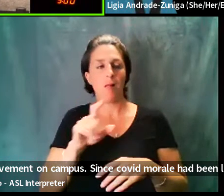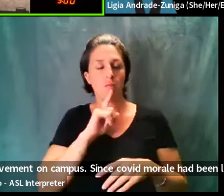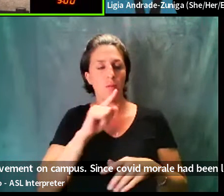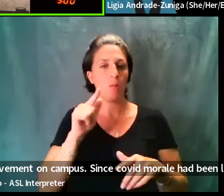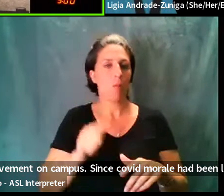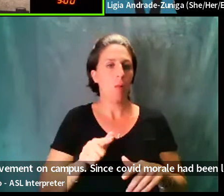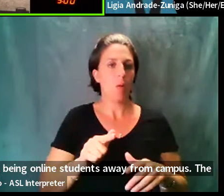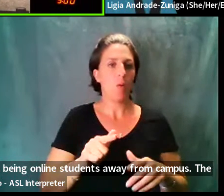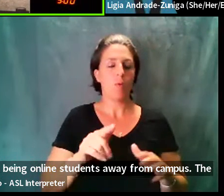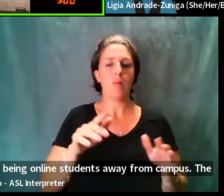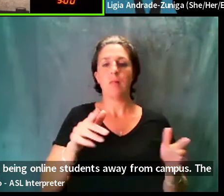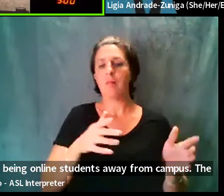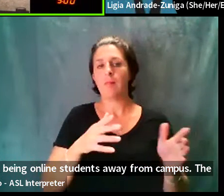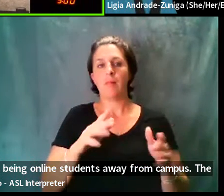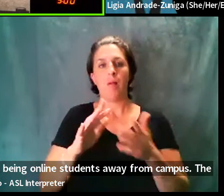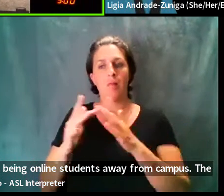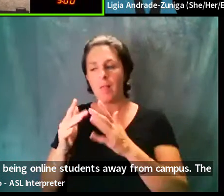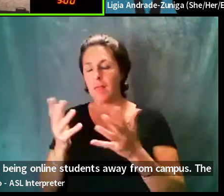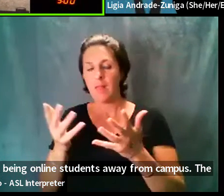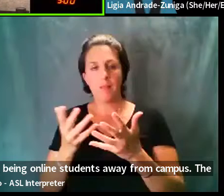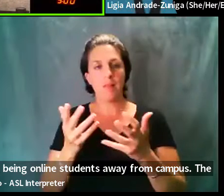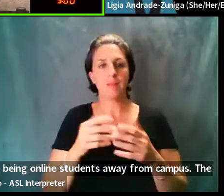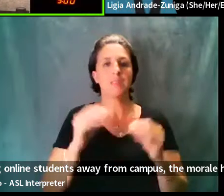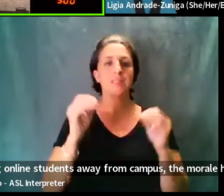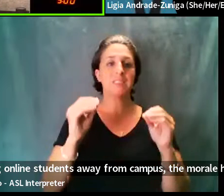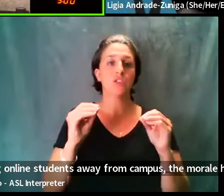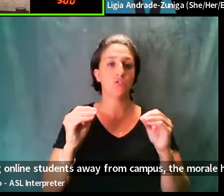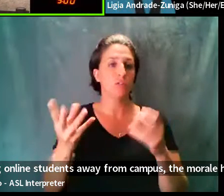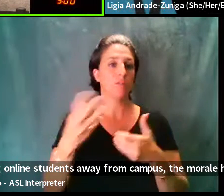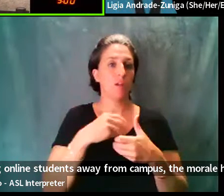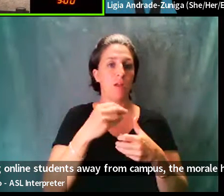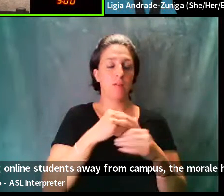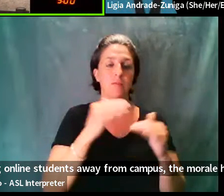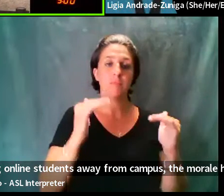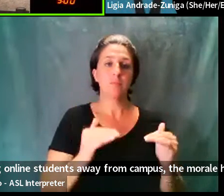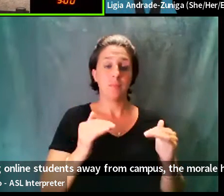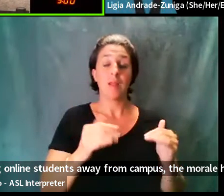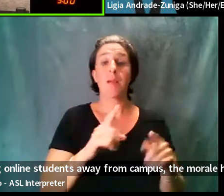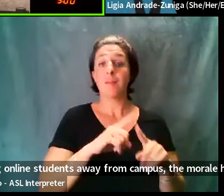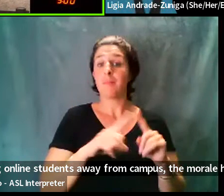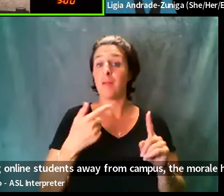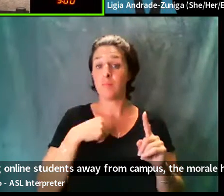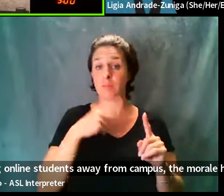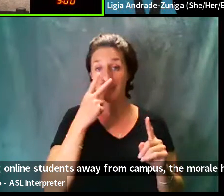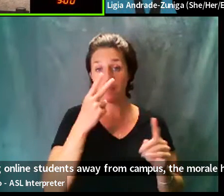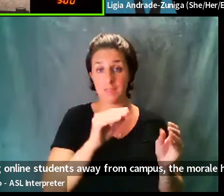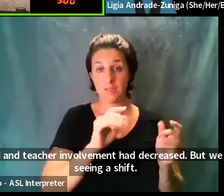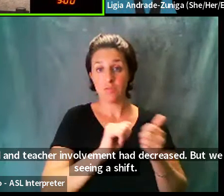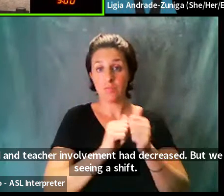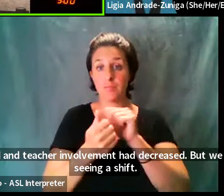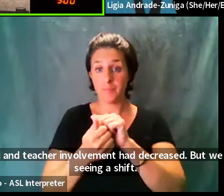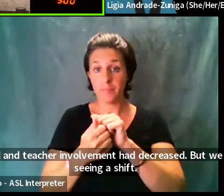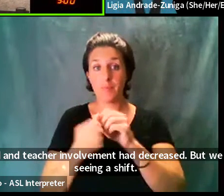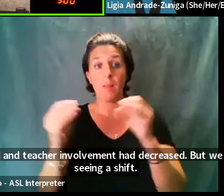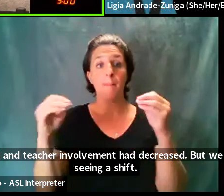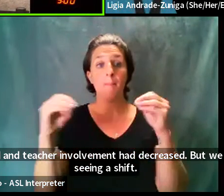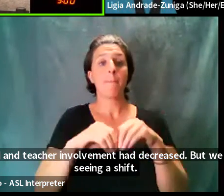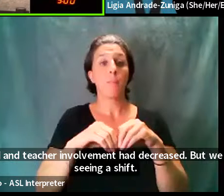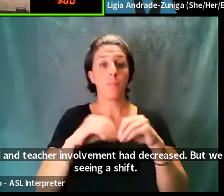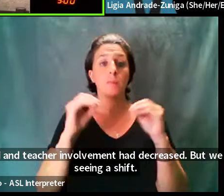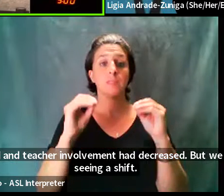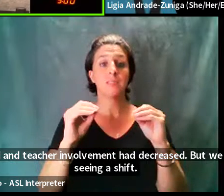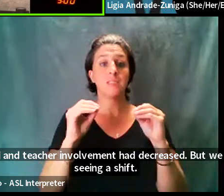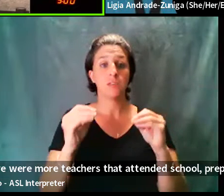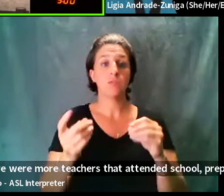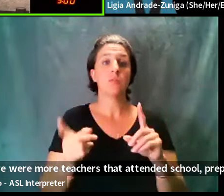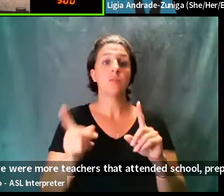had shifted and teacher involvement had decreased, but we are seeing a shift. There were more teachers that attended school prep and